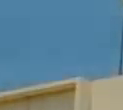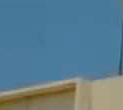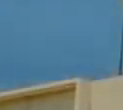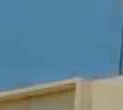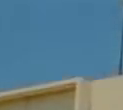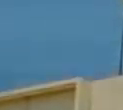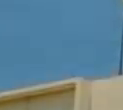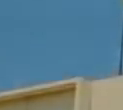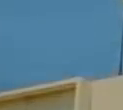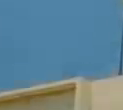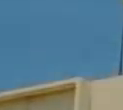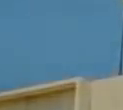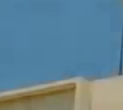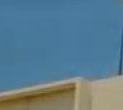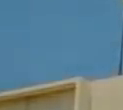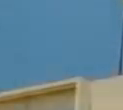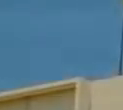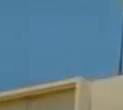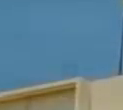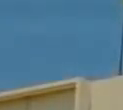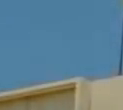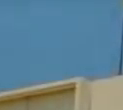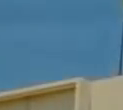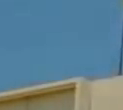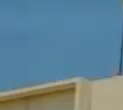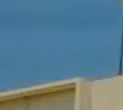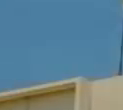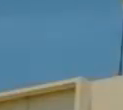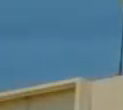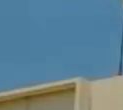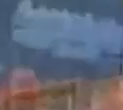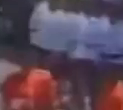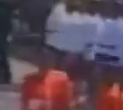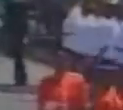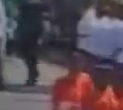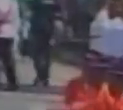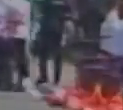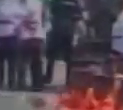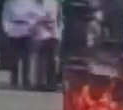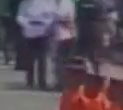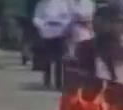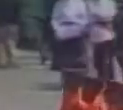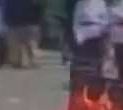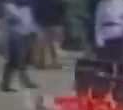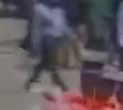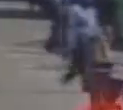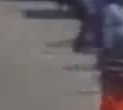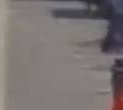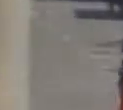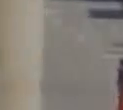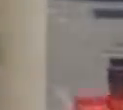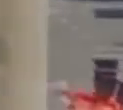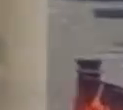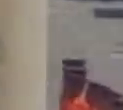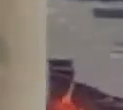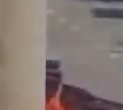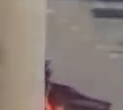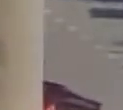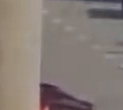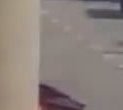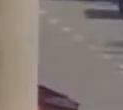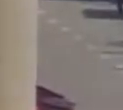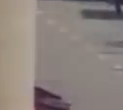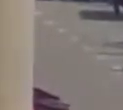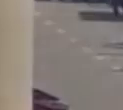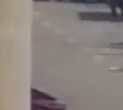Guard Commander, when the Guard of Honor marches on, which is formed this morning by the 2nd Battalion, the Jamaica Regiment, will be Major